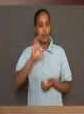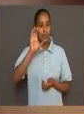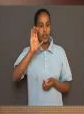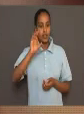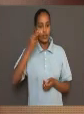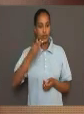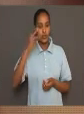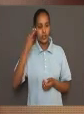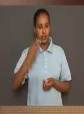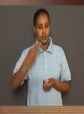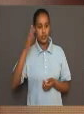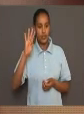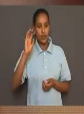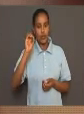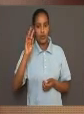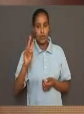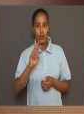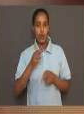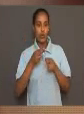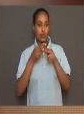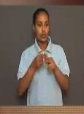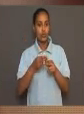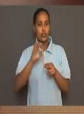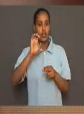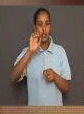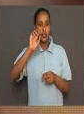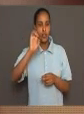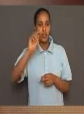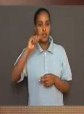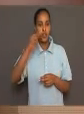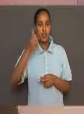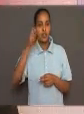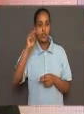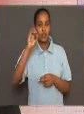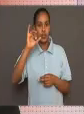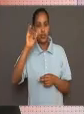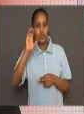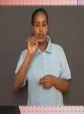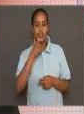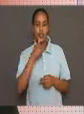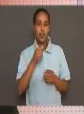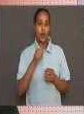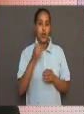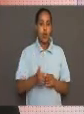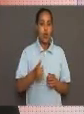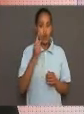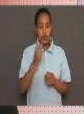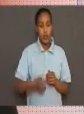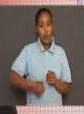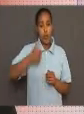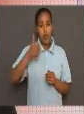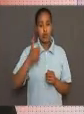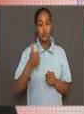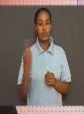Acetic acid is also known as ethanoic acid. It is one of the most